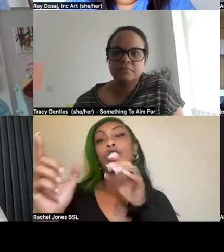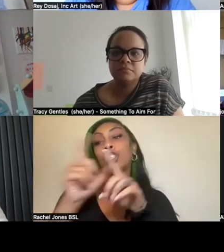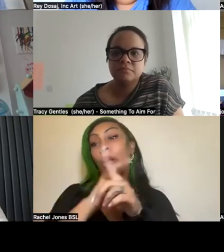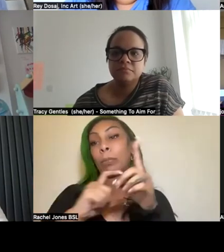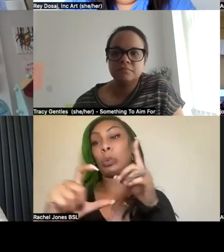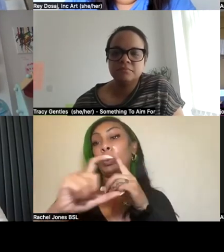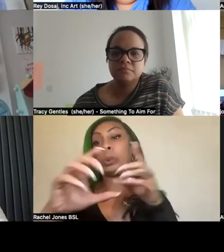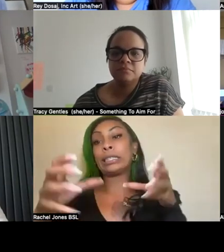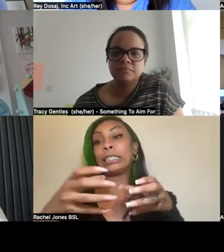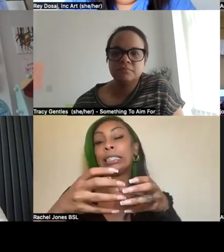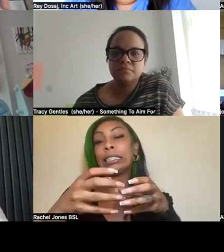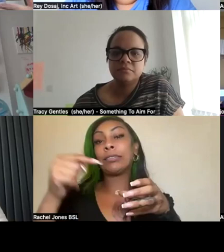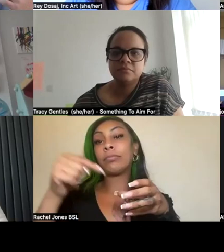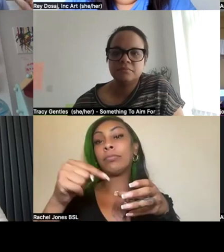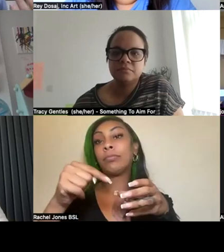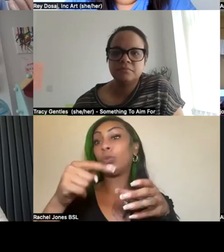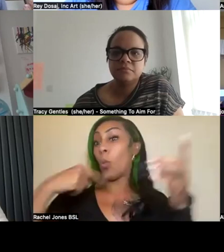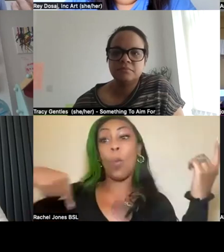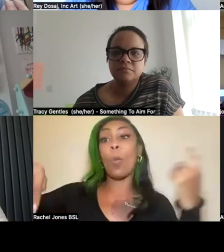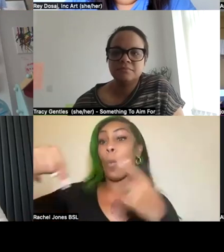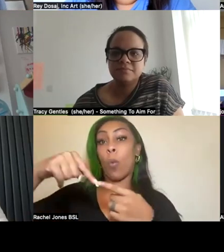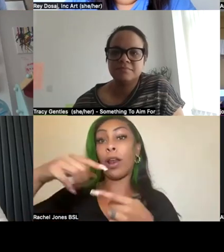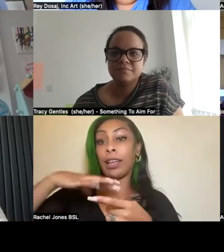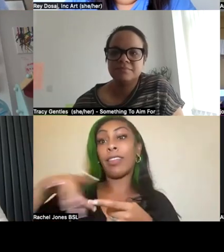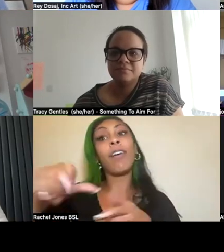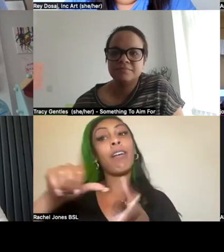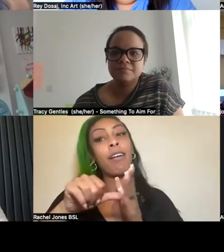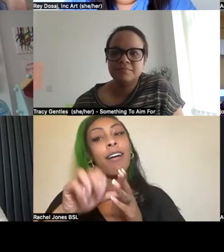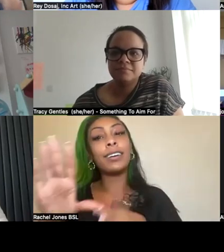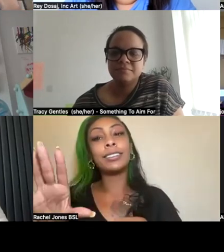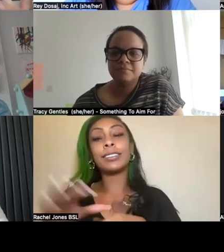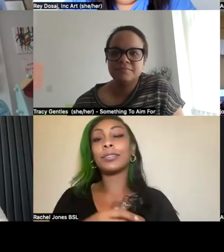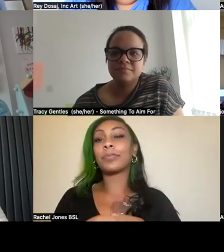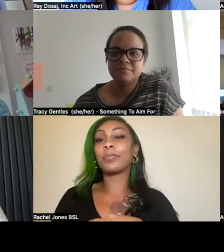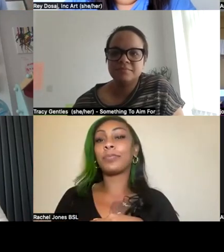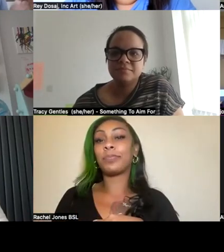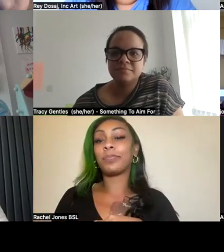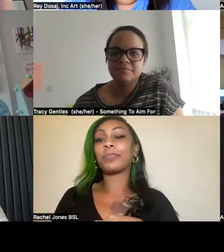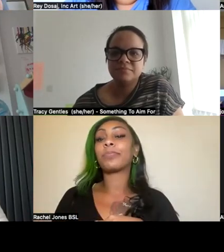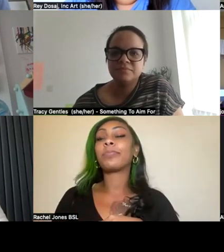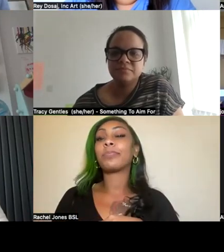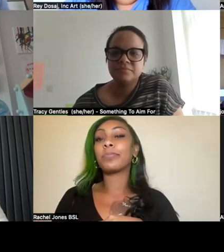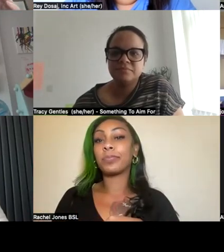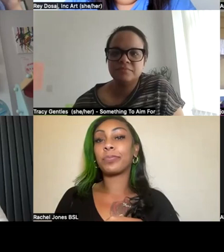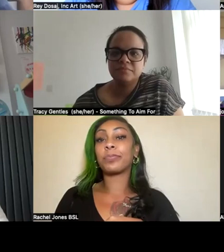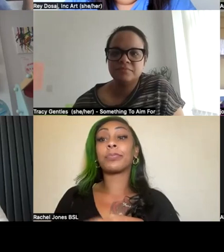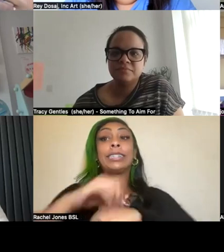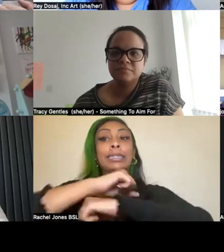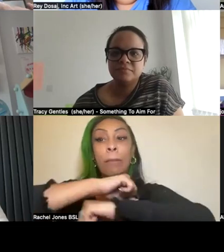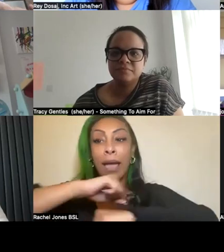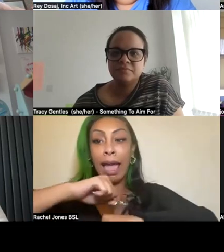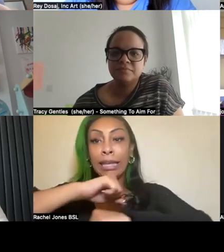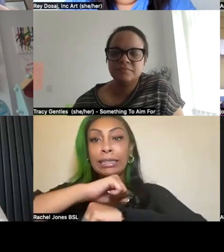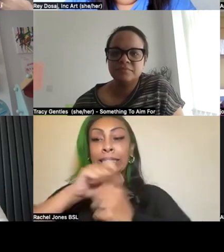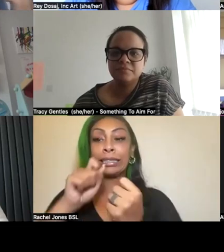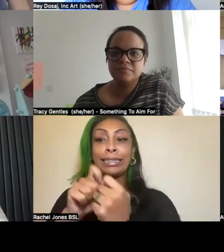and that we all need to, and that that's hard. but the space, the distance and